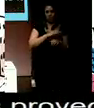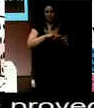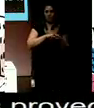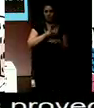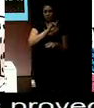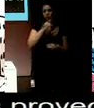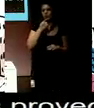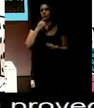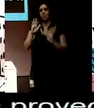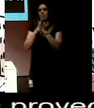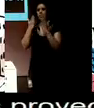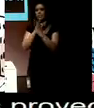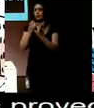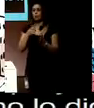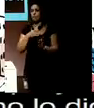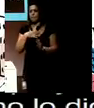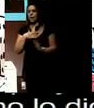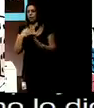criteria, architectural